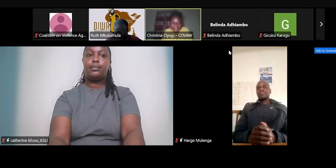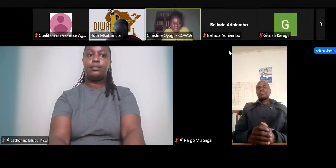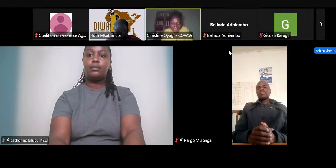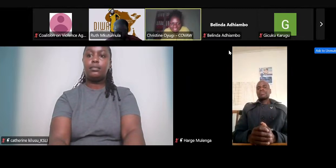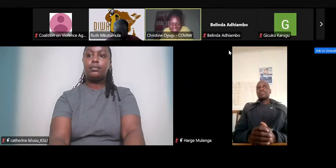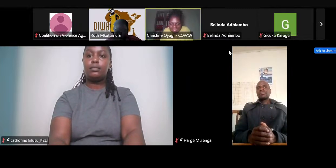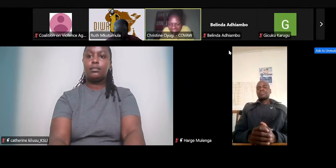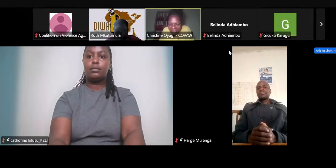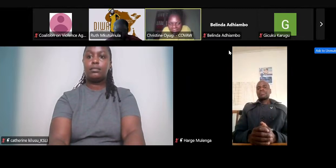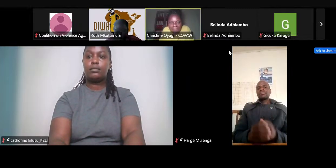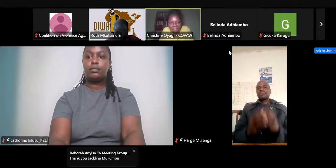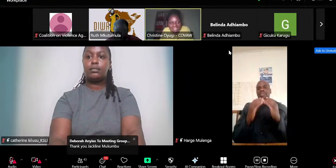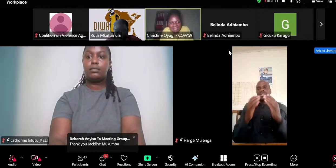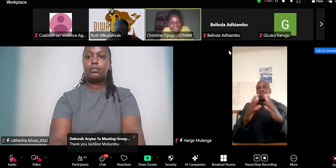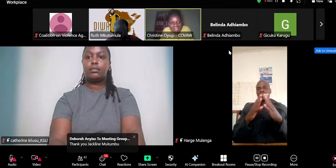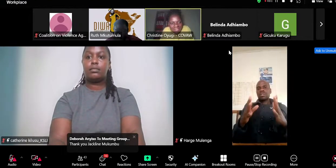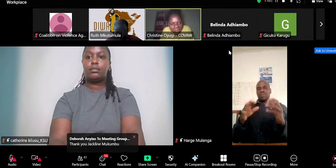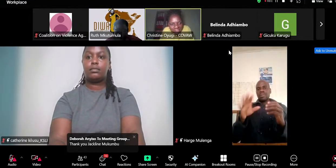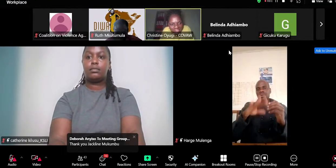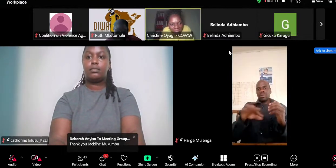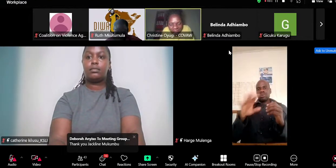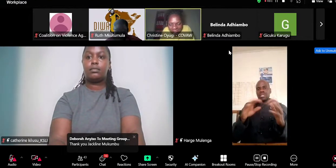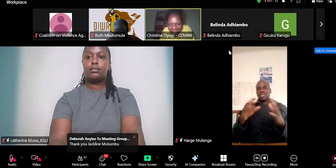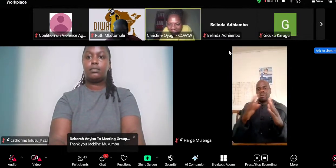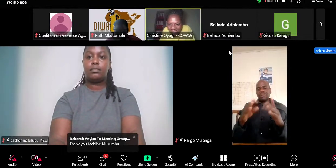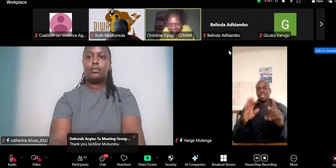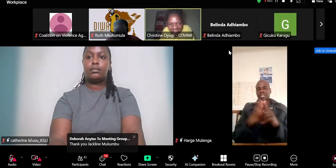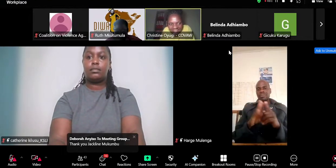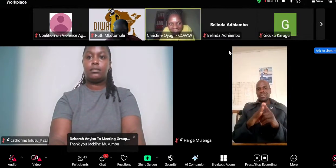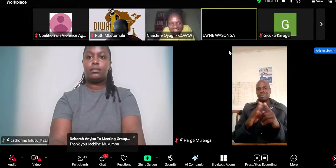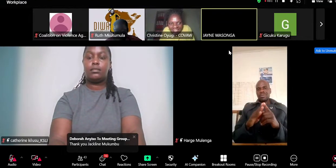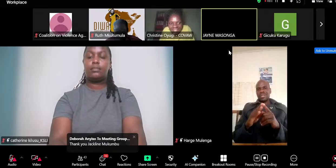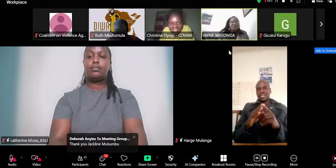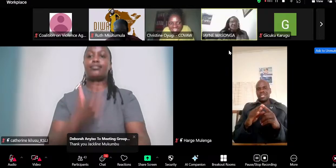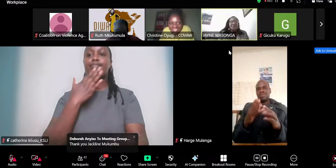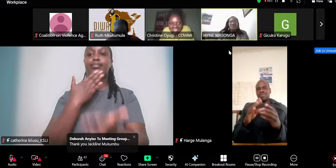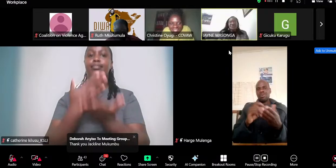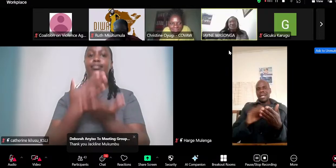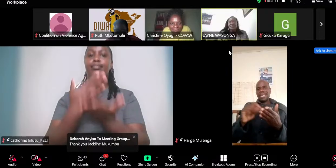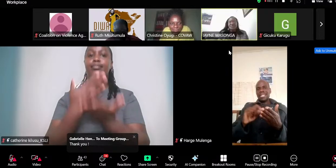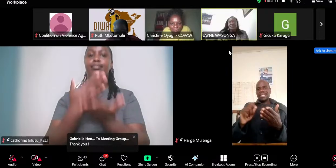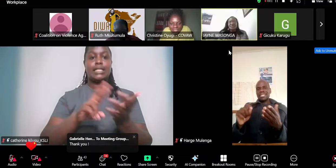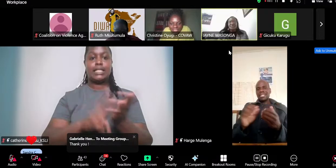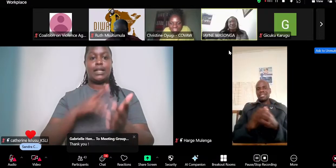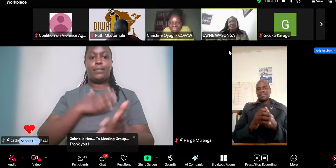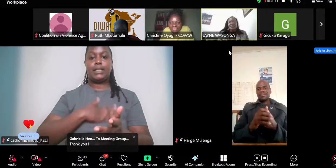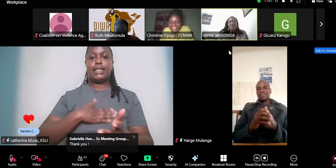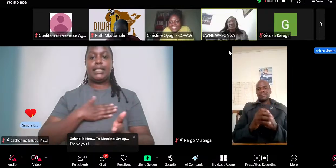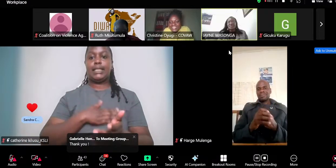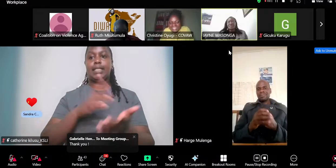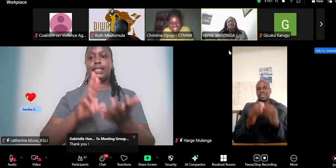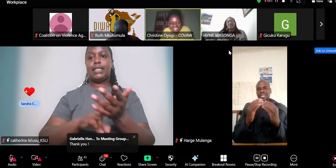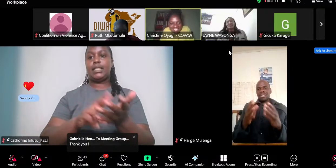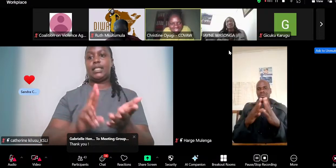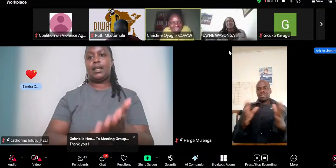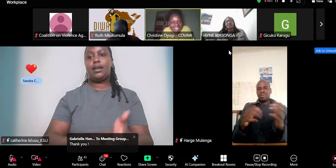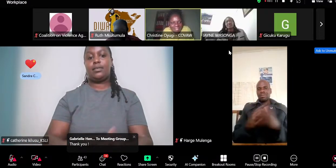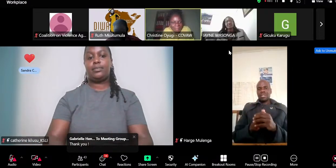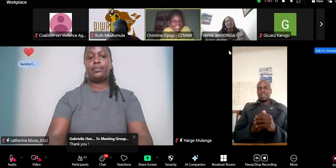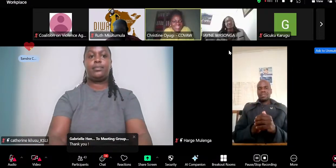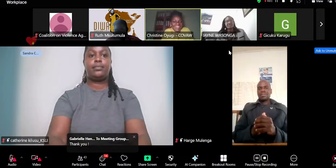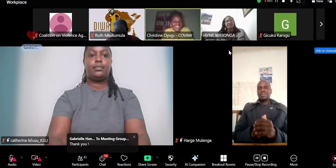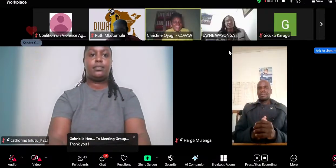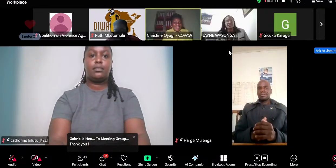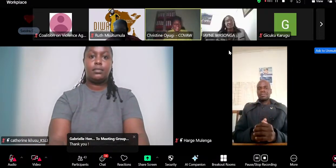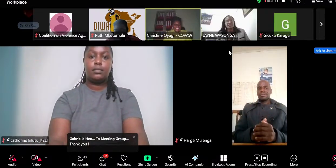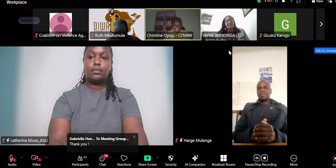Thank you all. And please don't forget to register. Yes, thank you so much. Let's